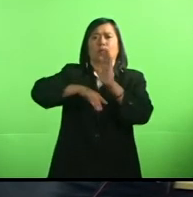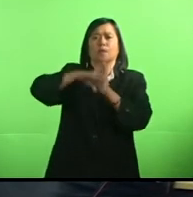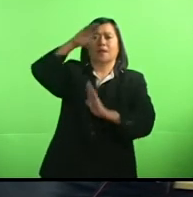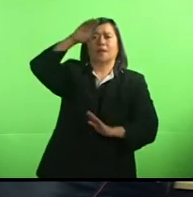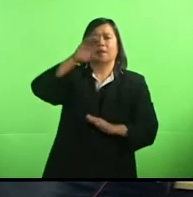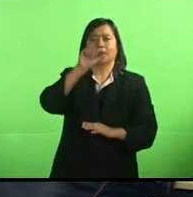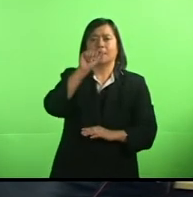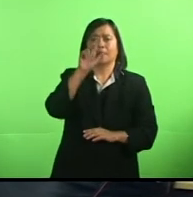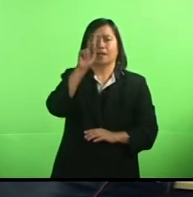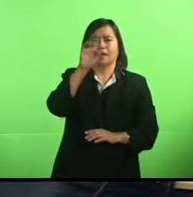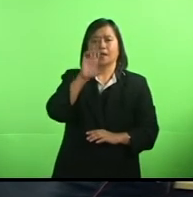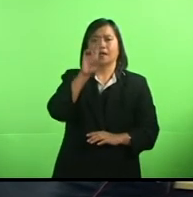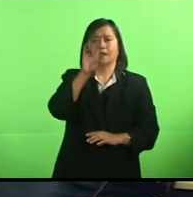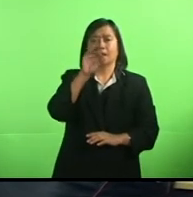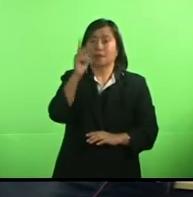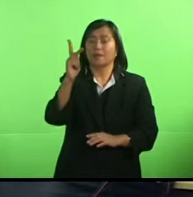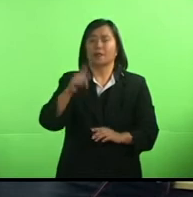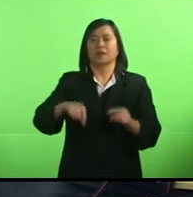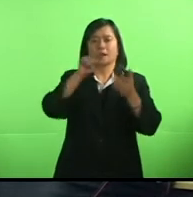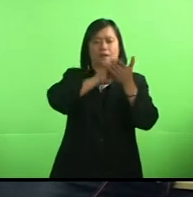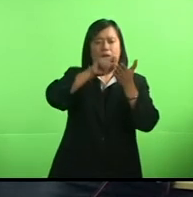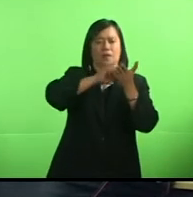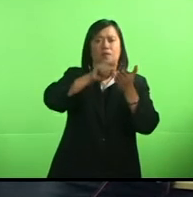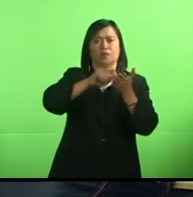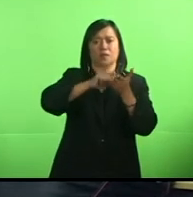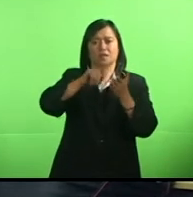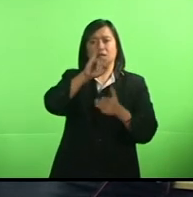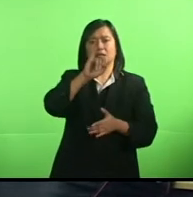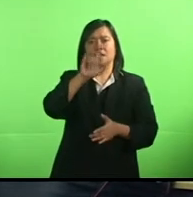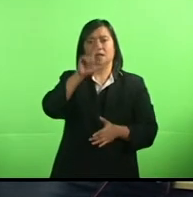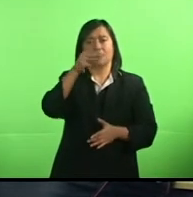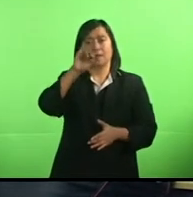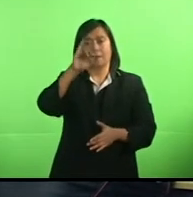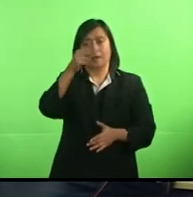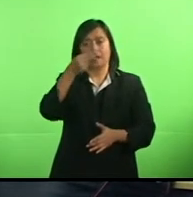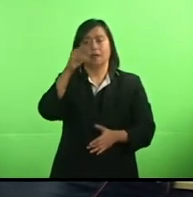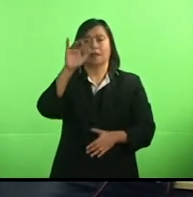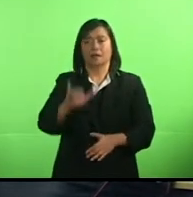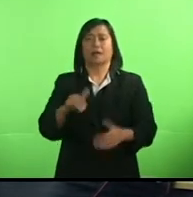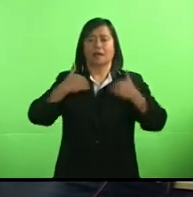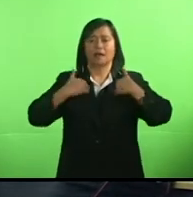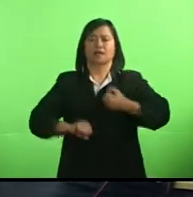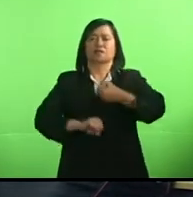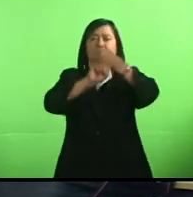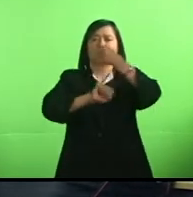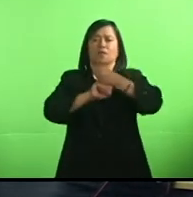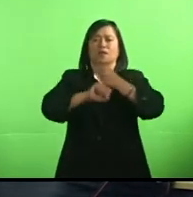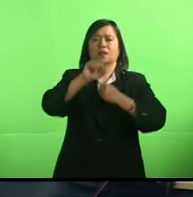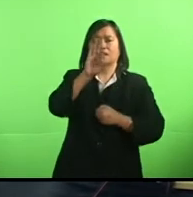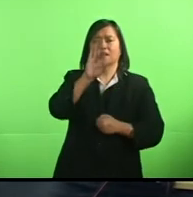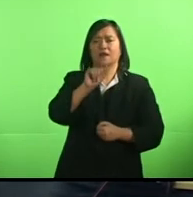essay. Penulisan ilmiah. So, mesti bersandarkan fakta dan